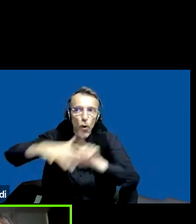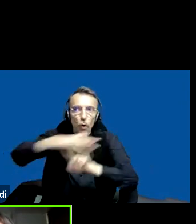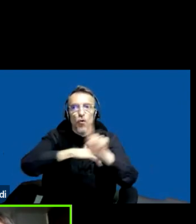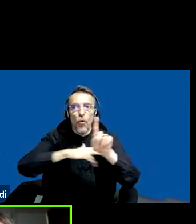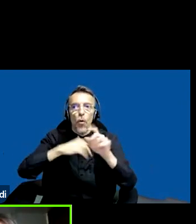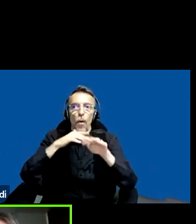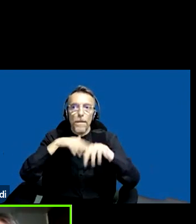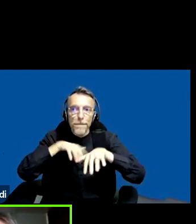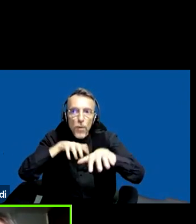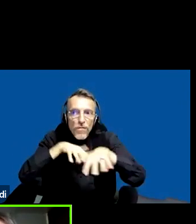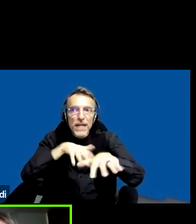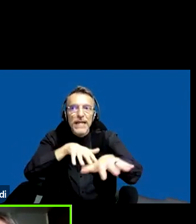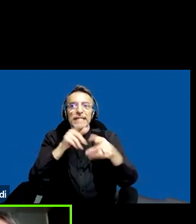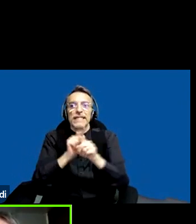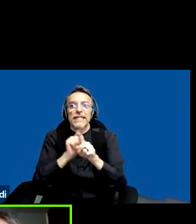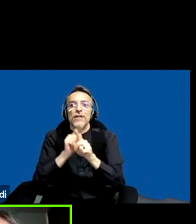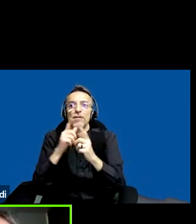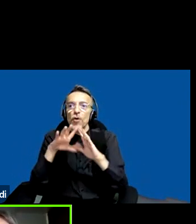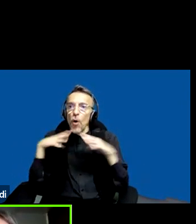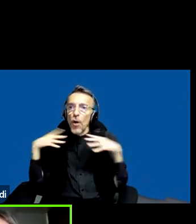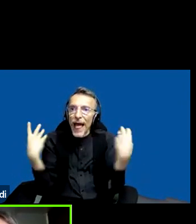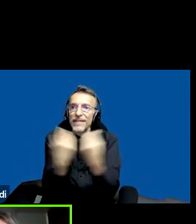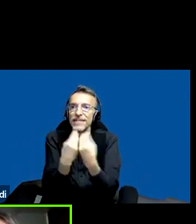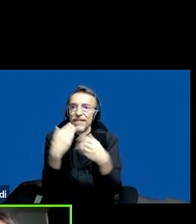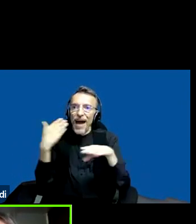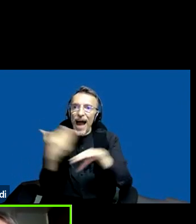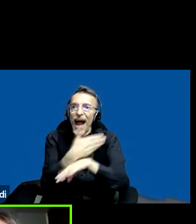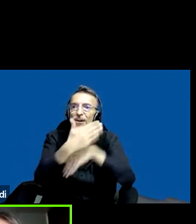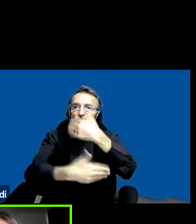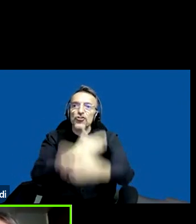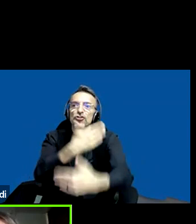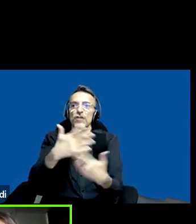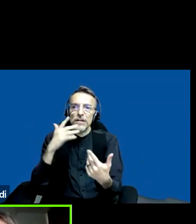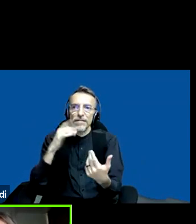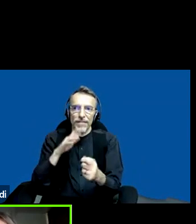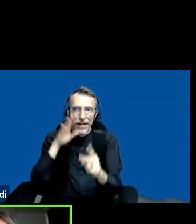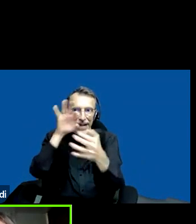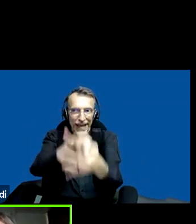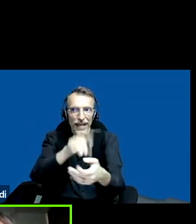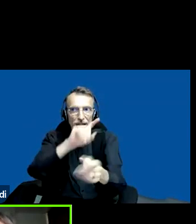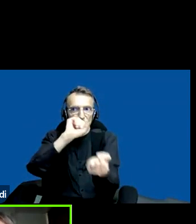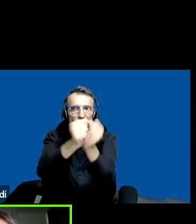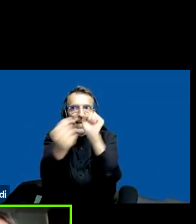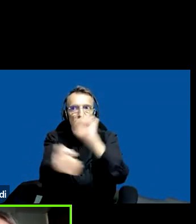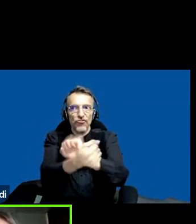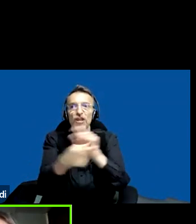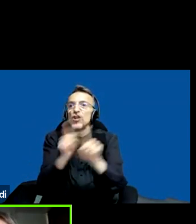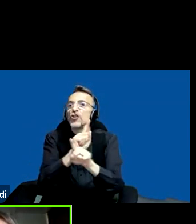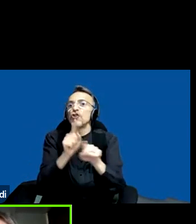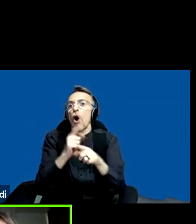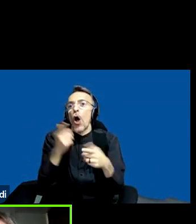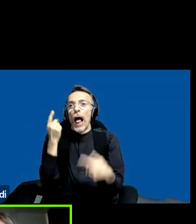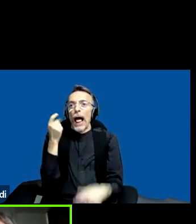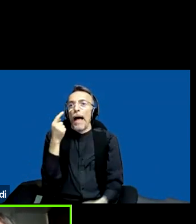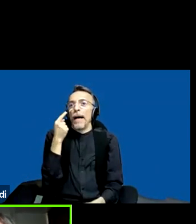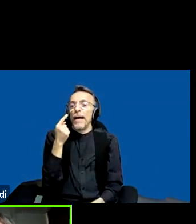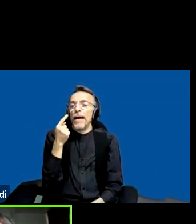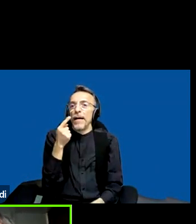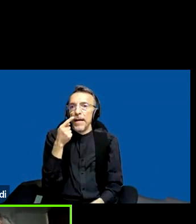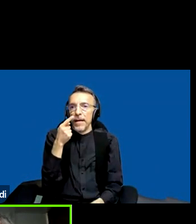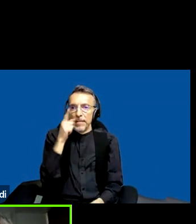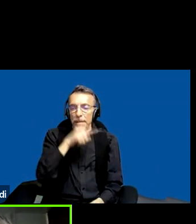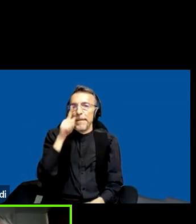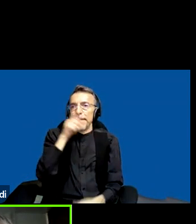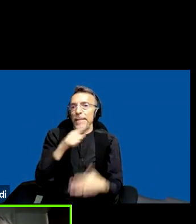action, cultural change become the most important drivers, not the policy cockpits. I've missed out the